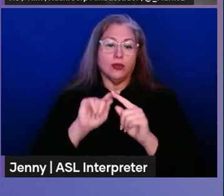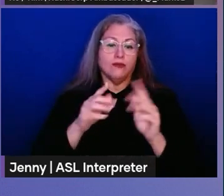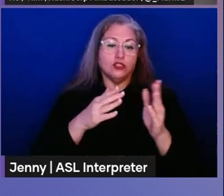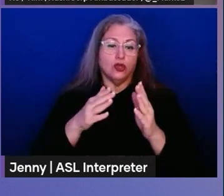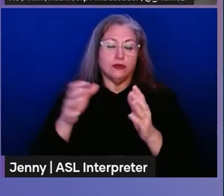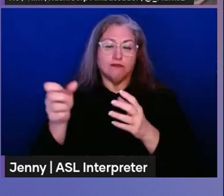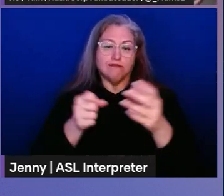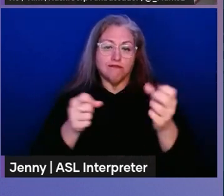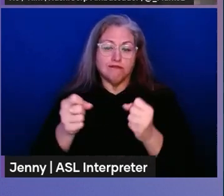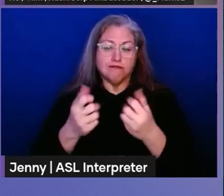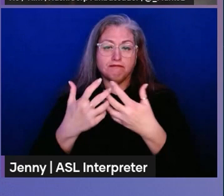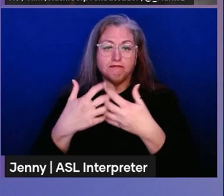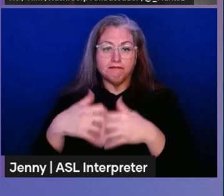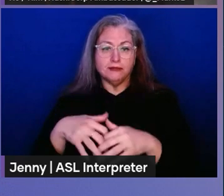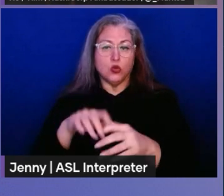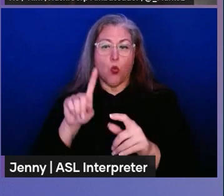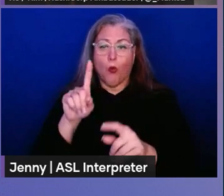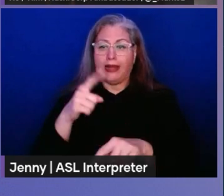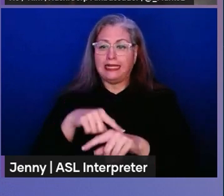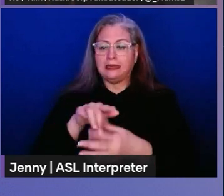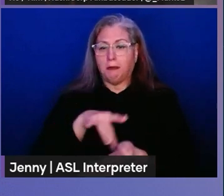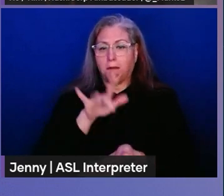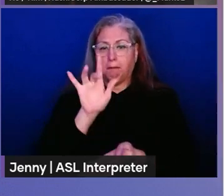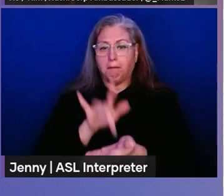just, pressing a button of deploy.